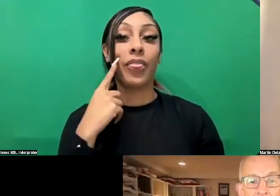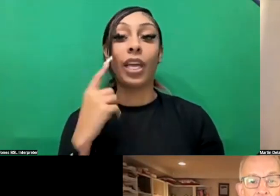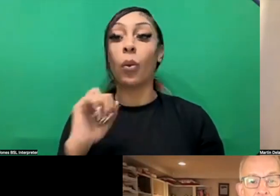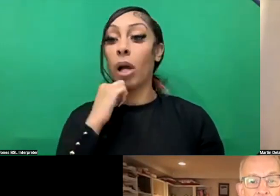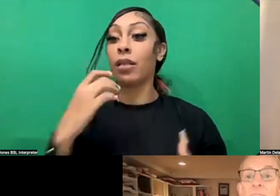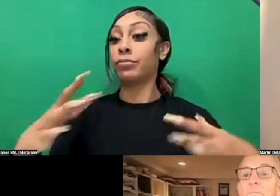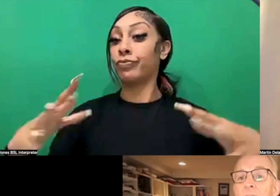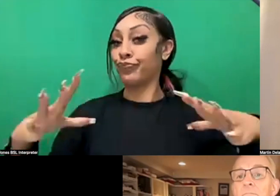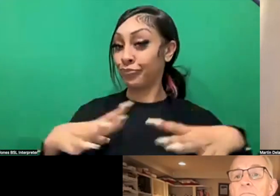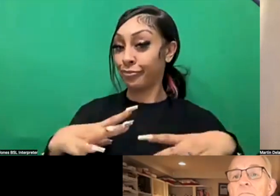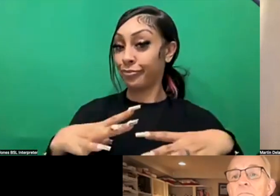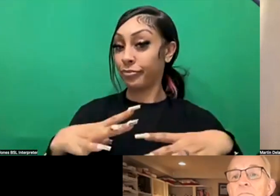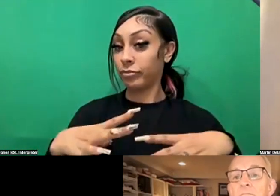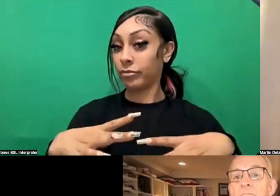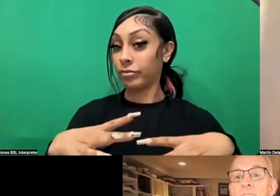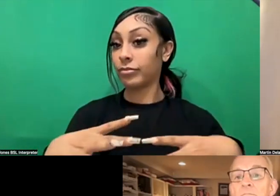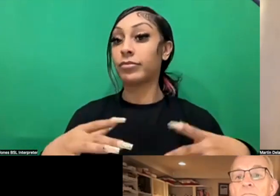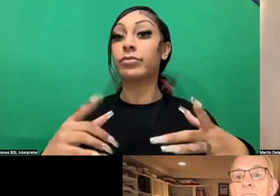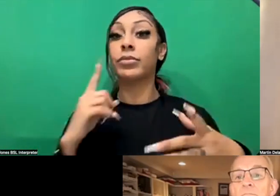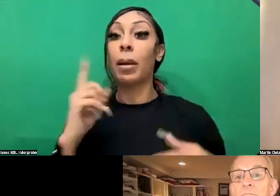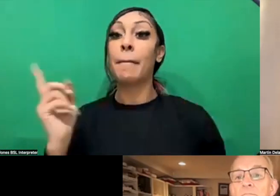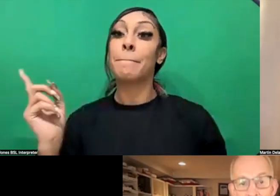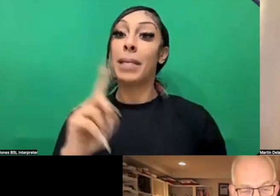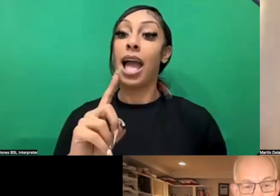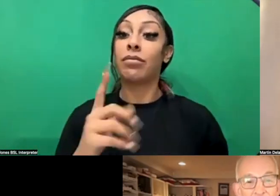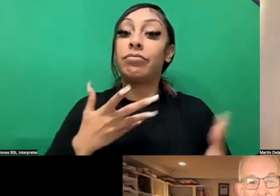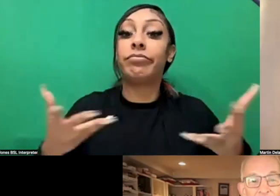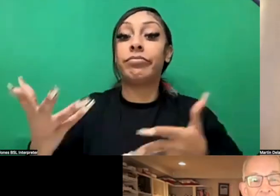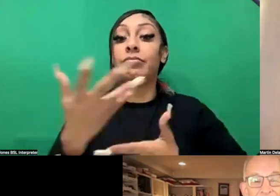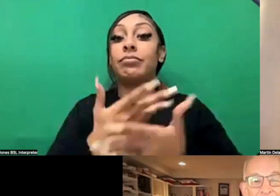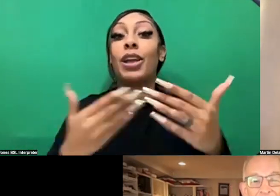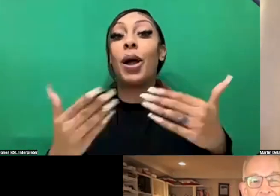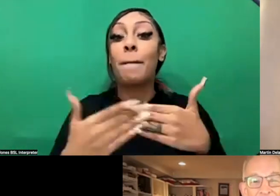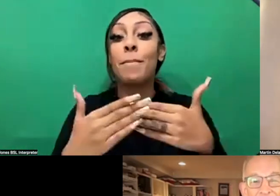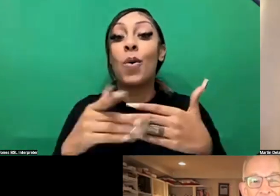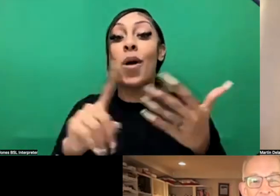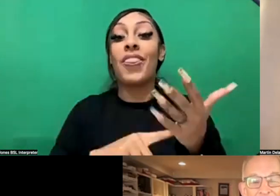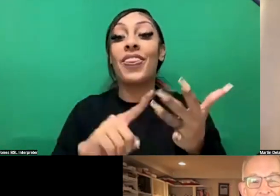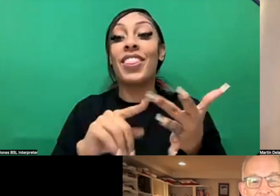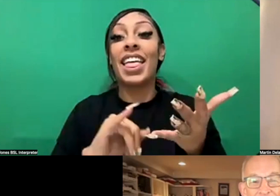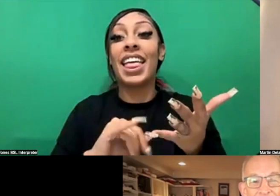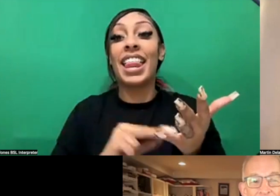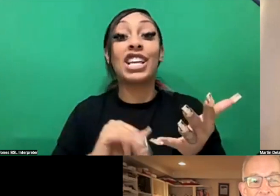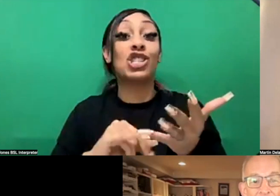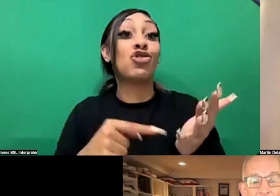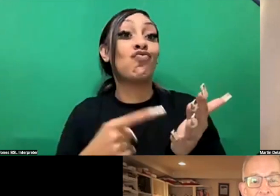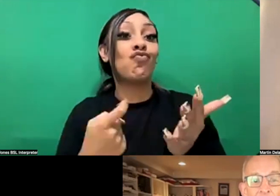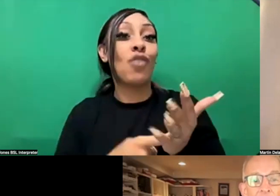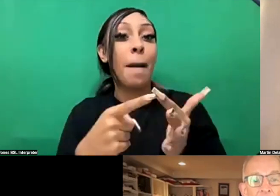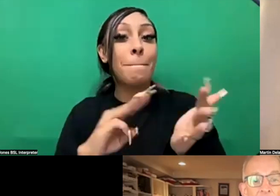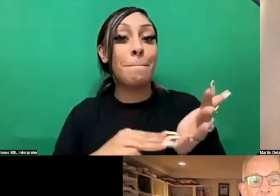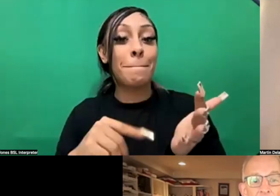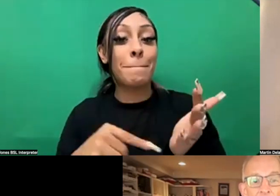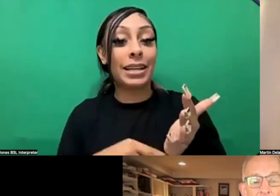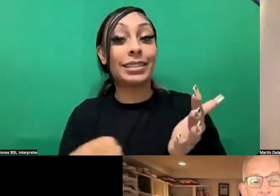now. Does that fit in? And then we'll come back and we'll talk a little bit more about the LinnStrument, and then we'll talk about